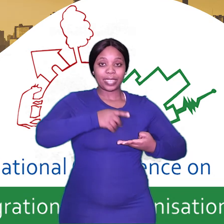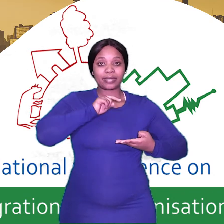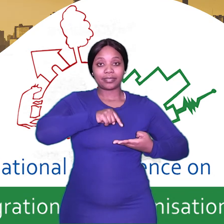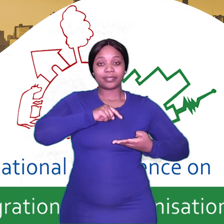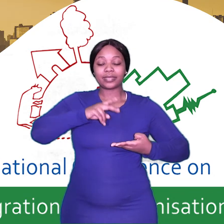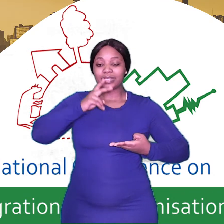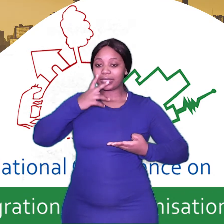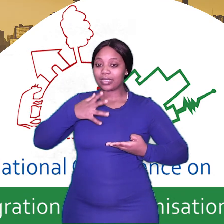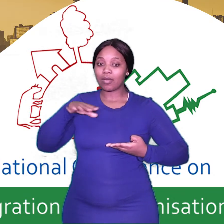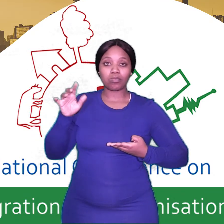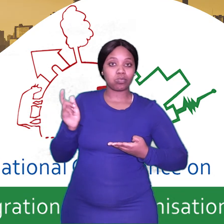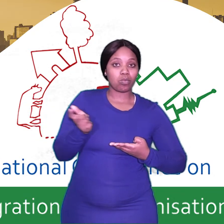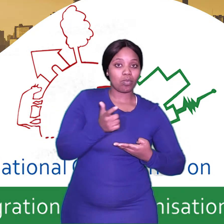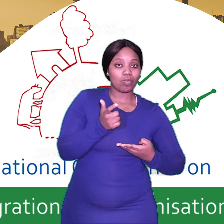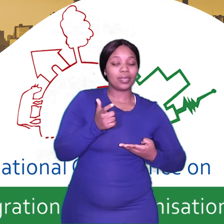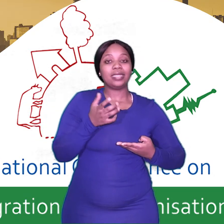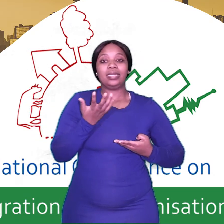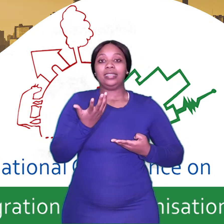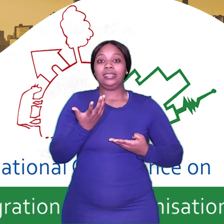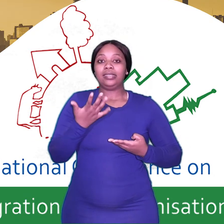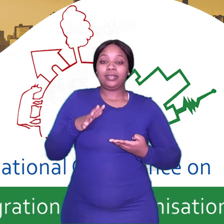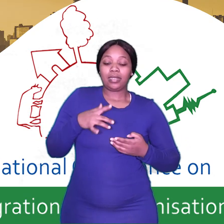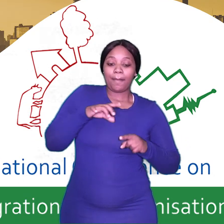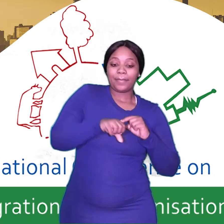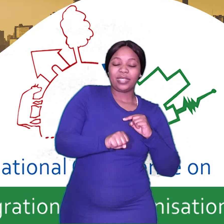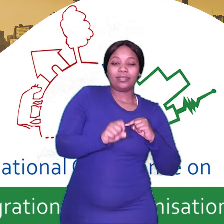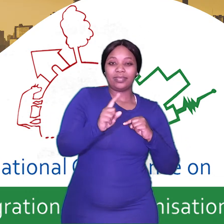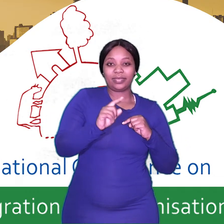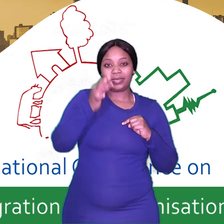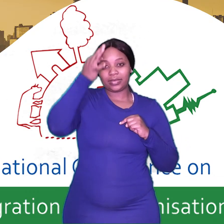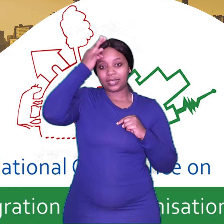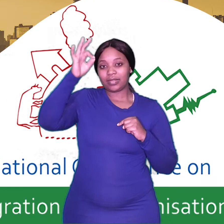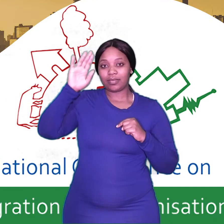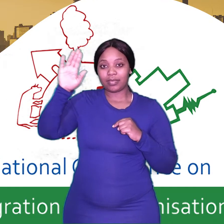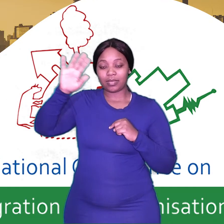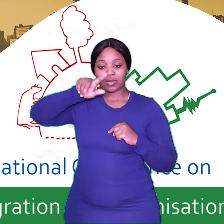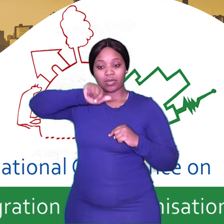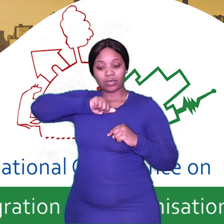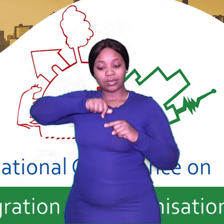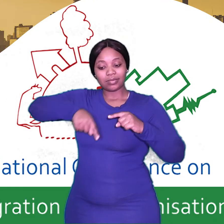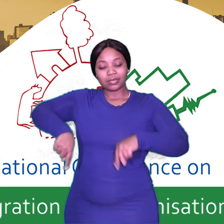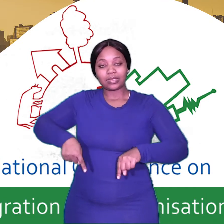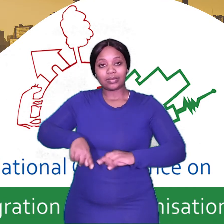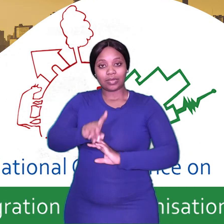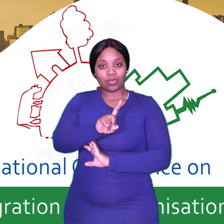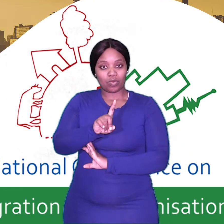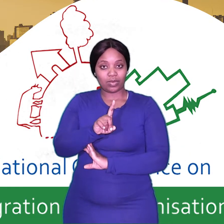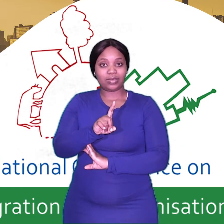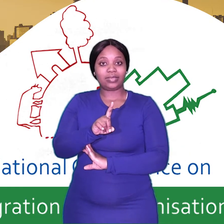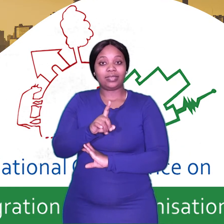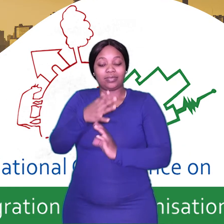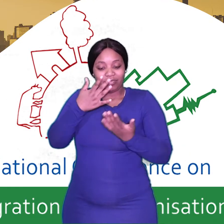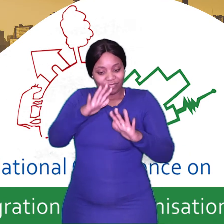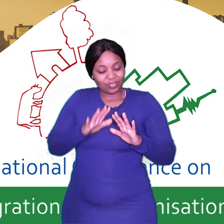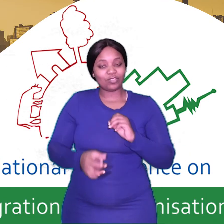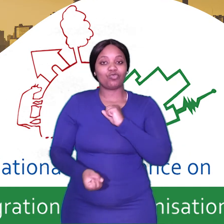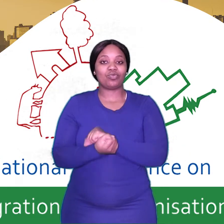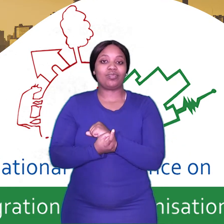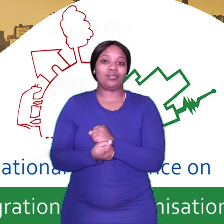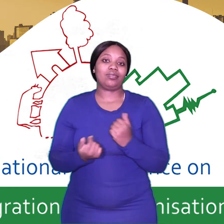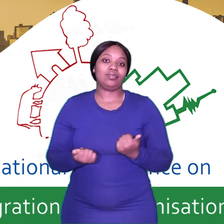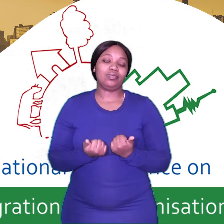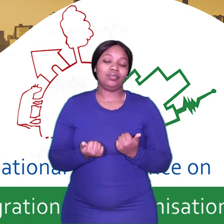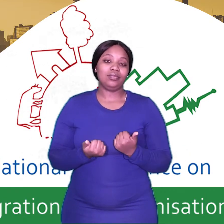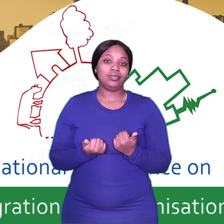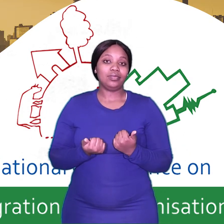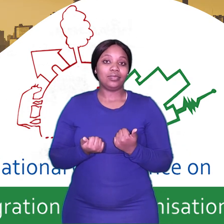what I learned is that maybe the things that our government was most afraid of has actually happened.